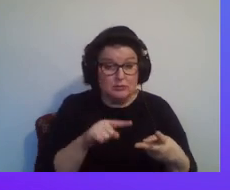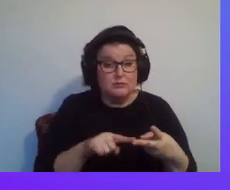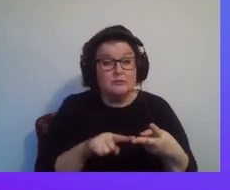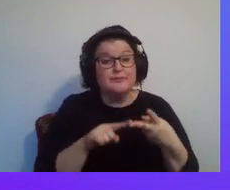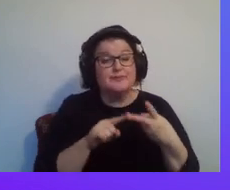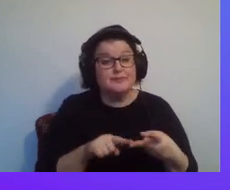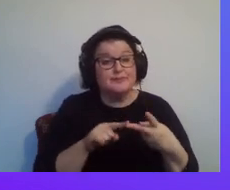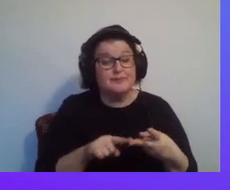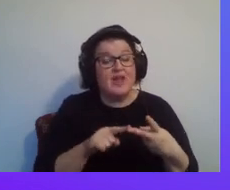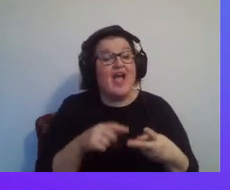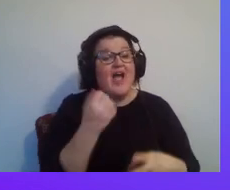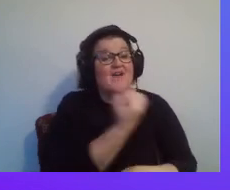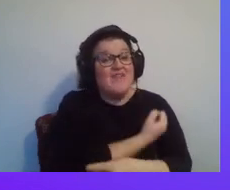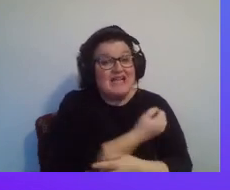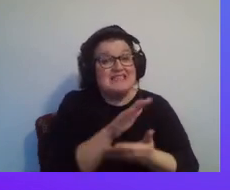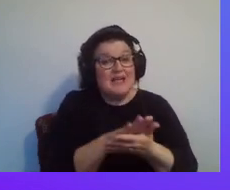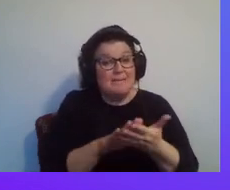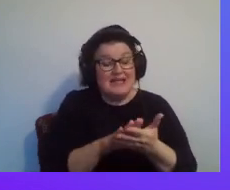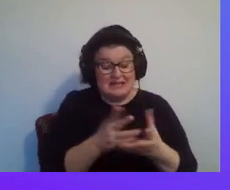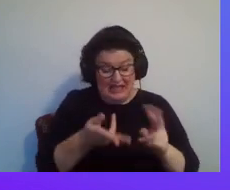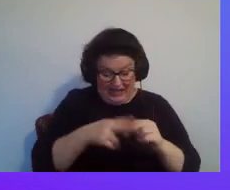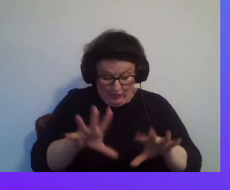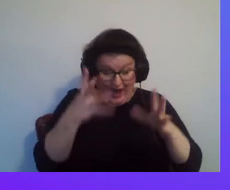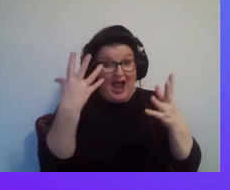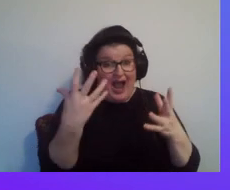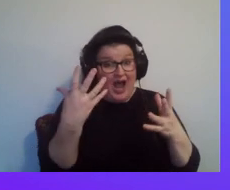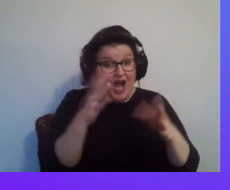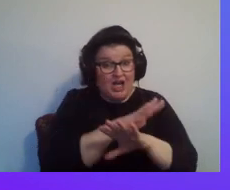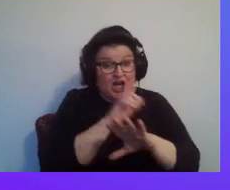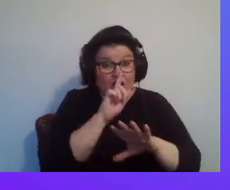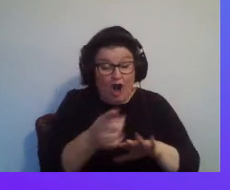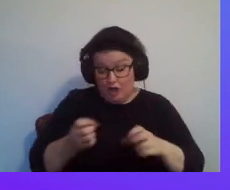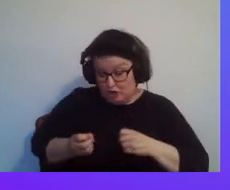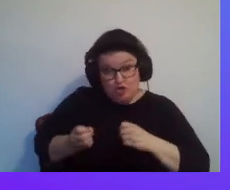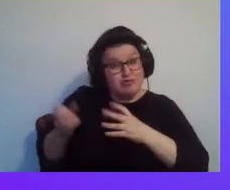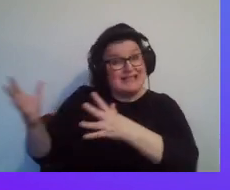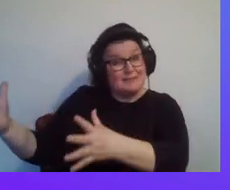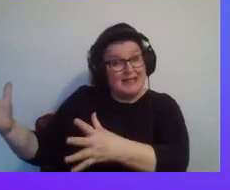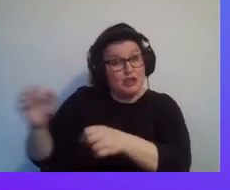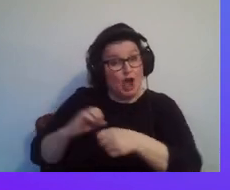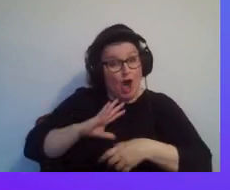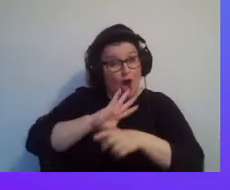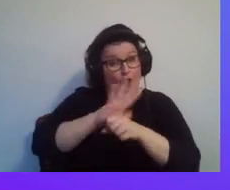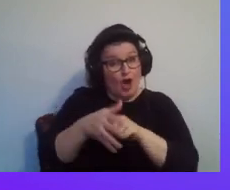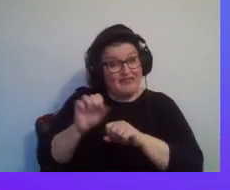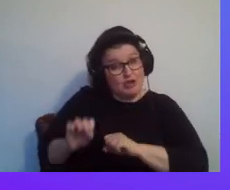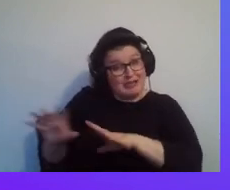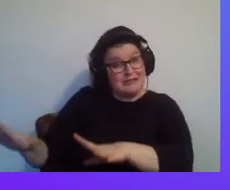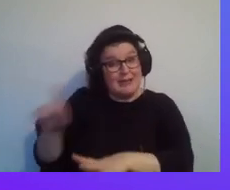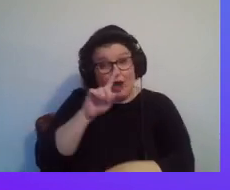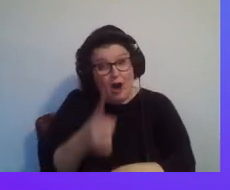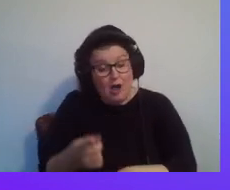Will the vaccine prevent us transmitting COVID to others? Question two. And volunteers with no previous